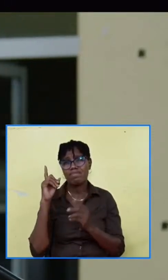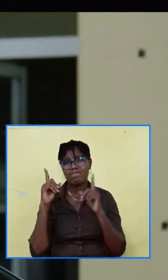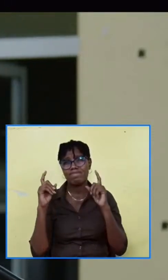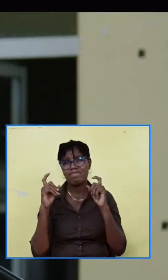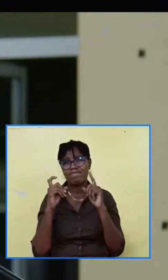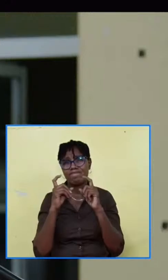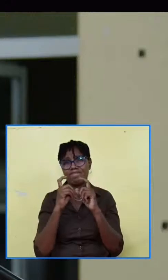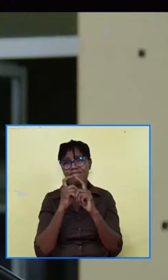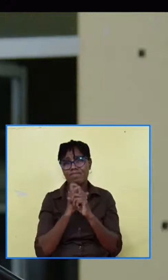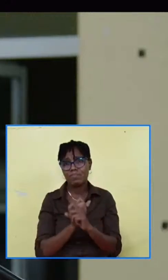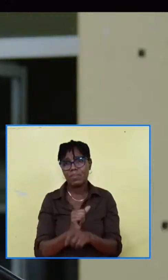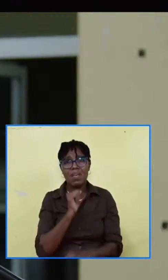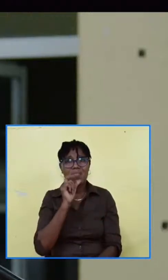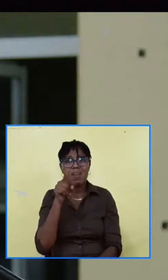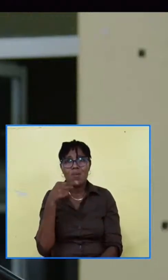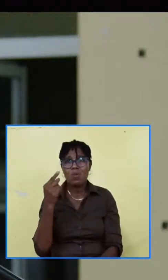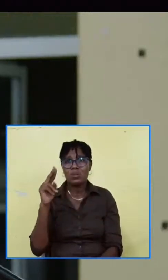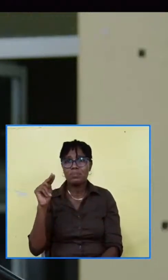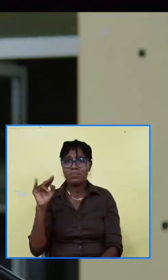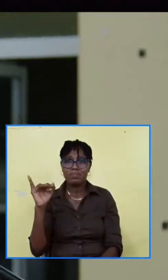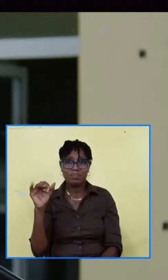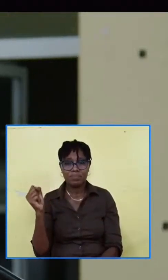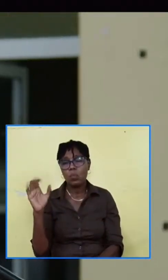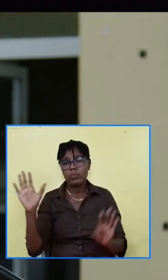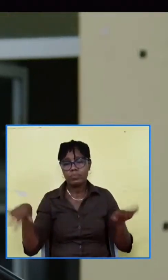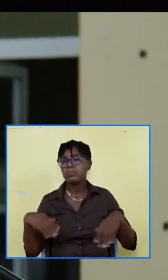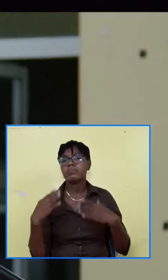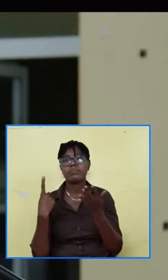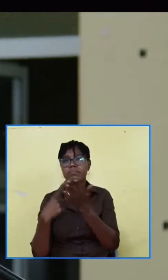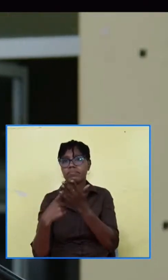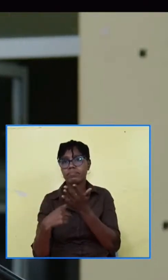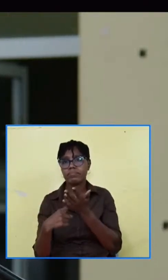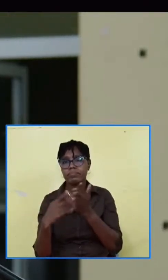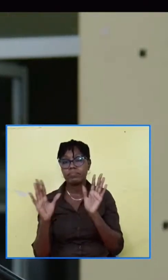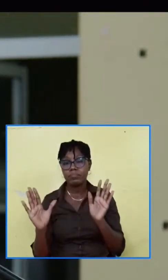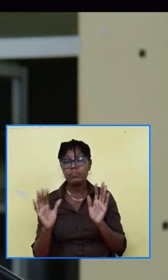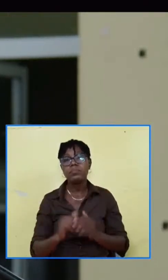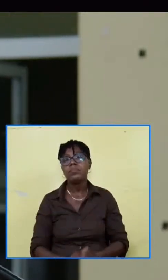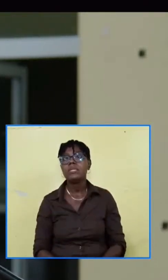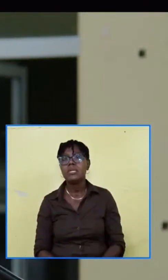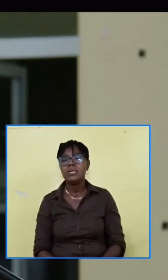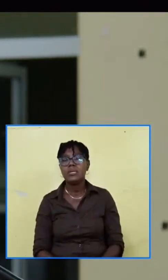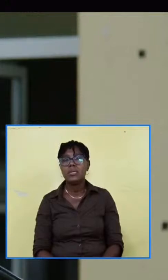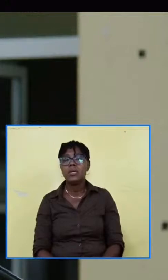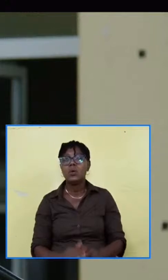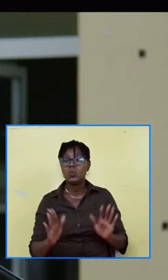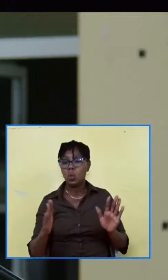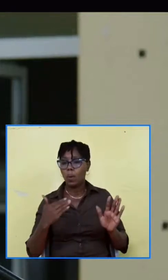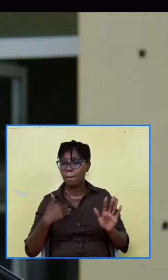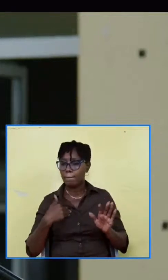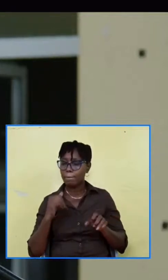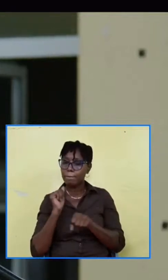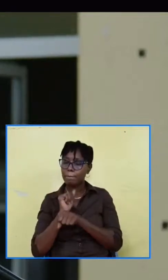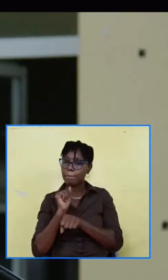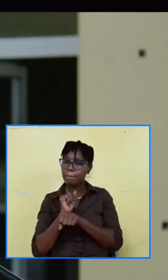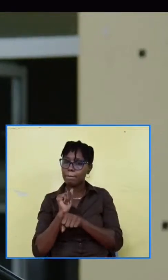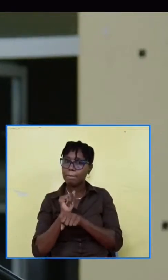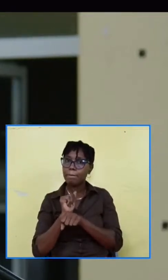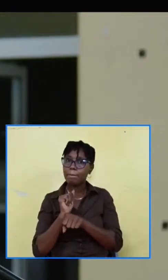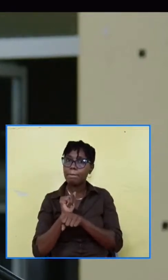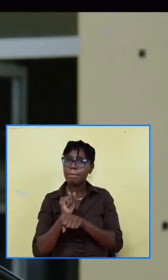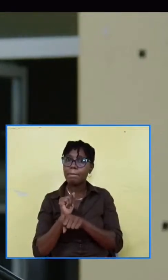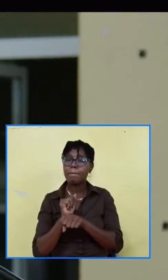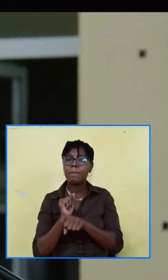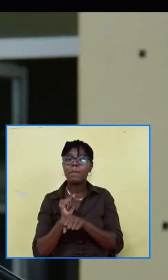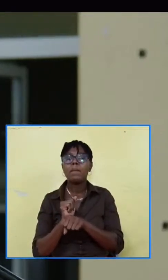NIS, but nevertheless, let's talk about it. So I work in a sector that one would say next